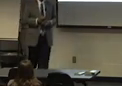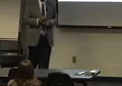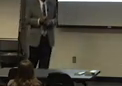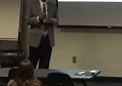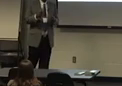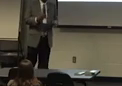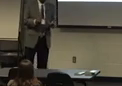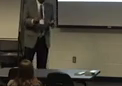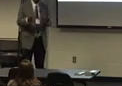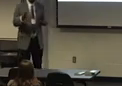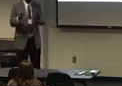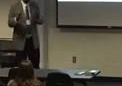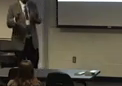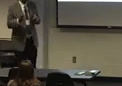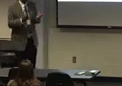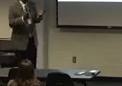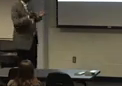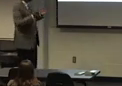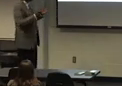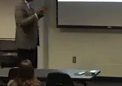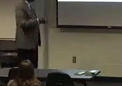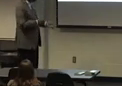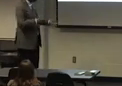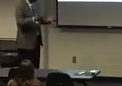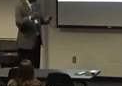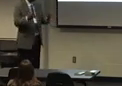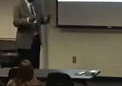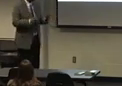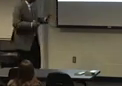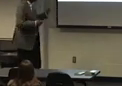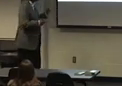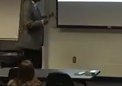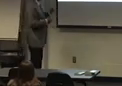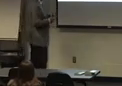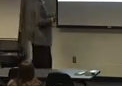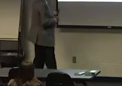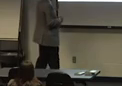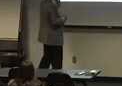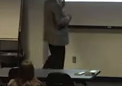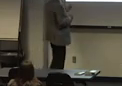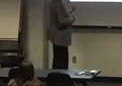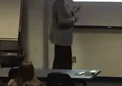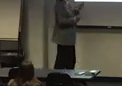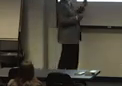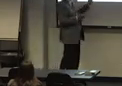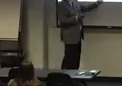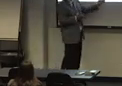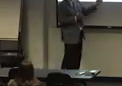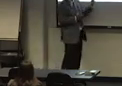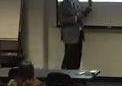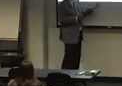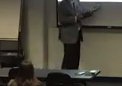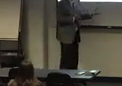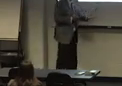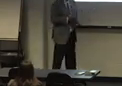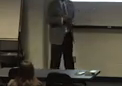do we think also about people who might have a compromised immune system and what sort of needs they may have if they're going into one of